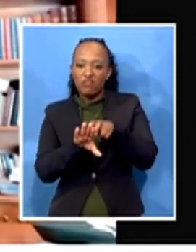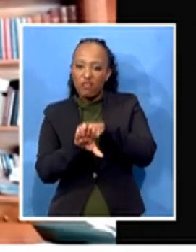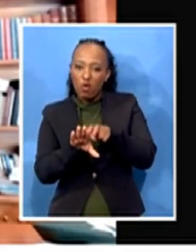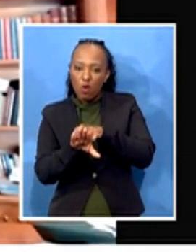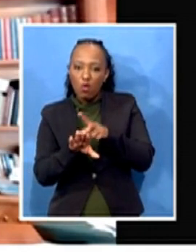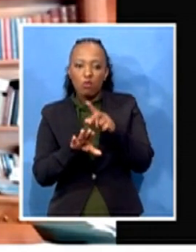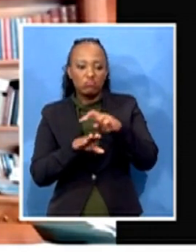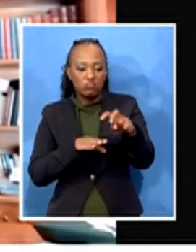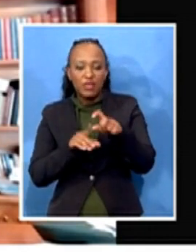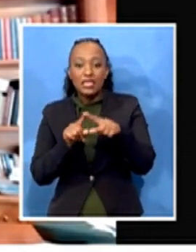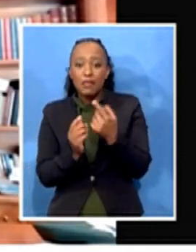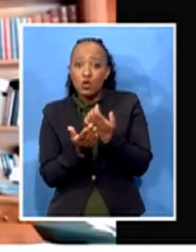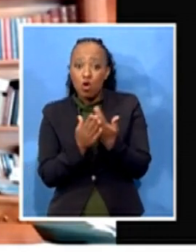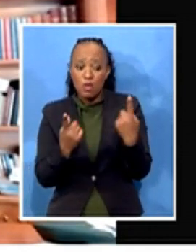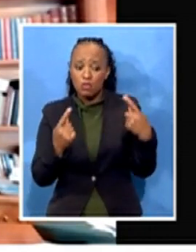So therefore,